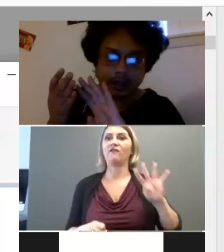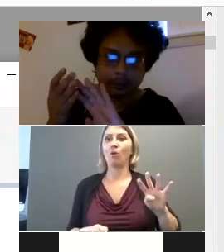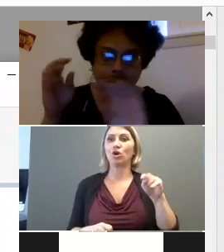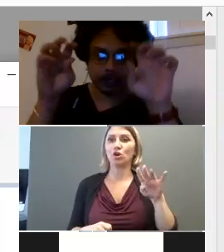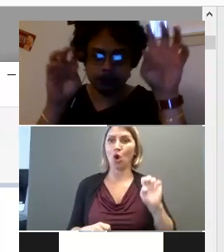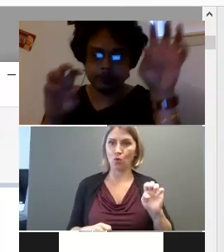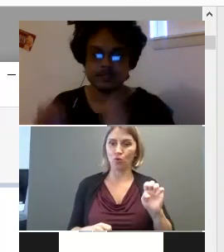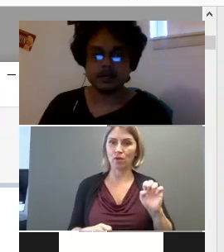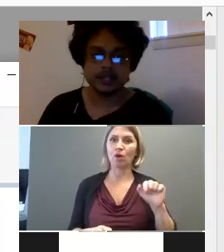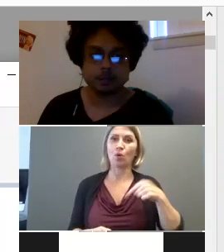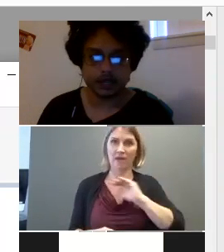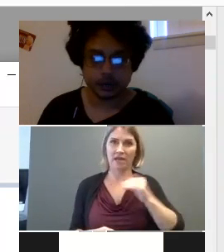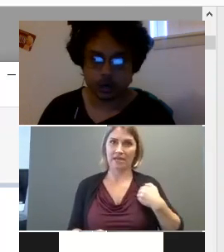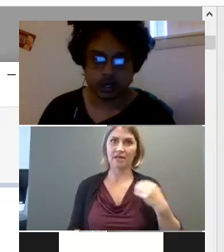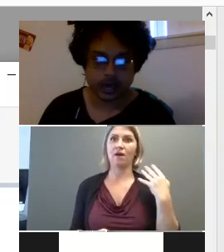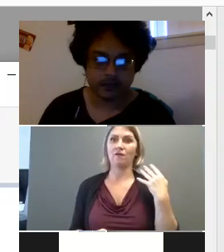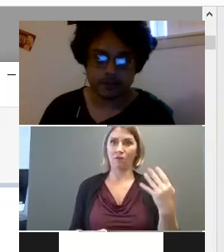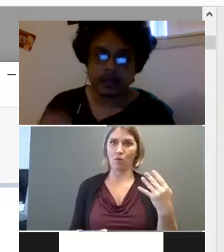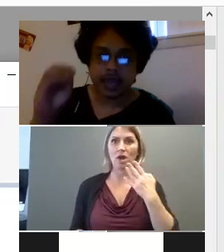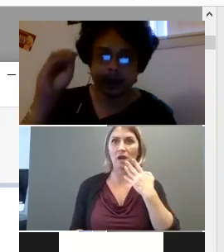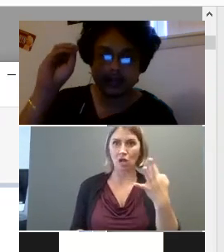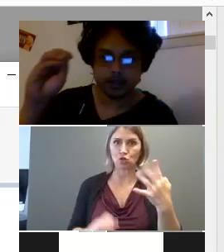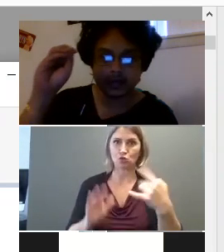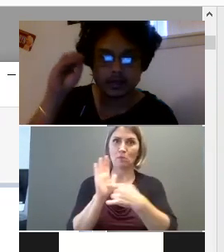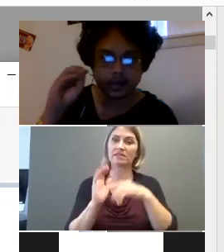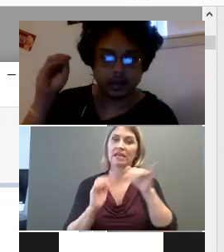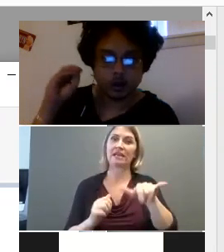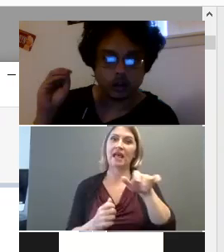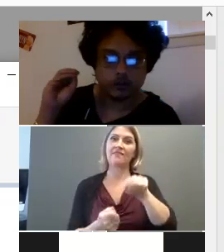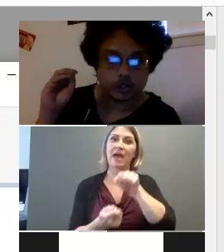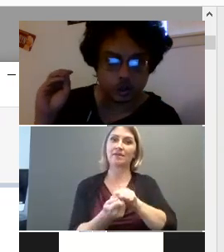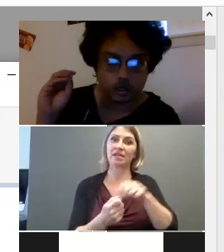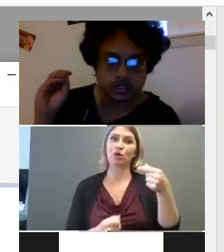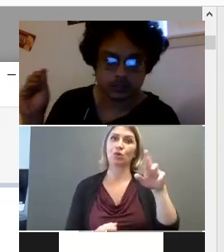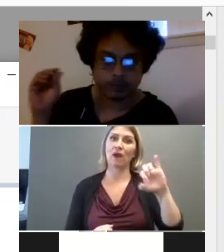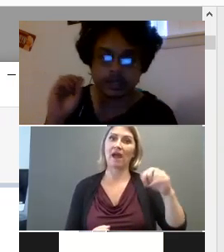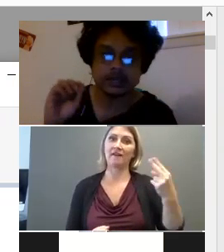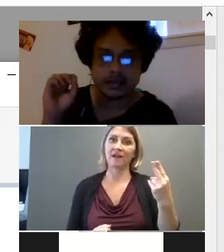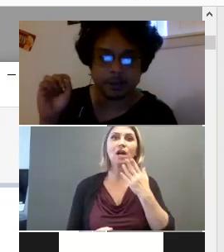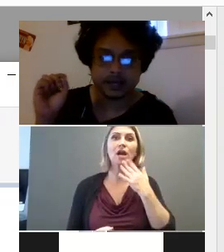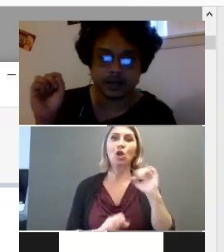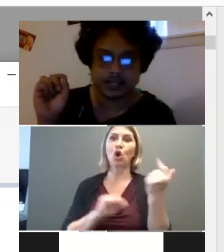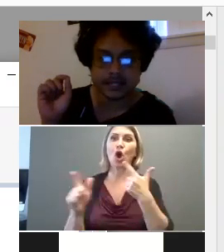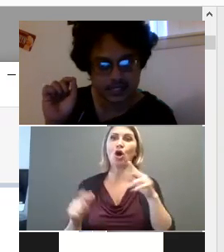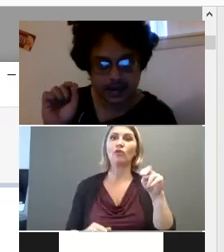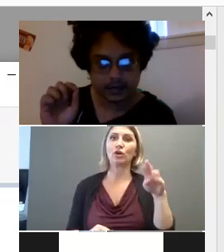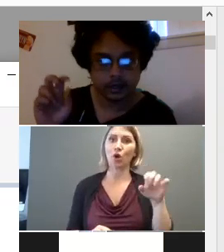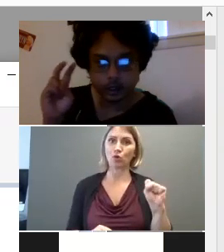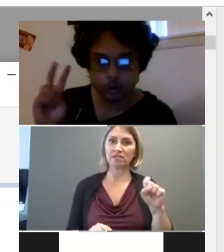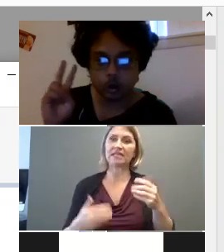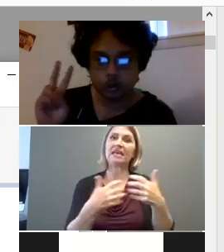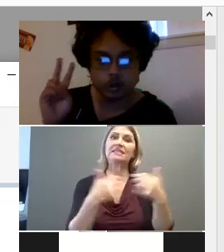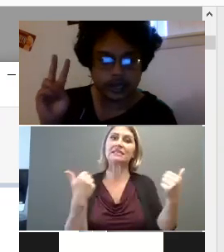correctly represent this particular graph and correctly color all of those nodes in separate colors such